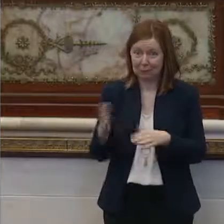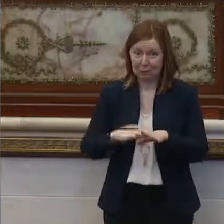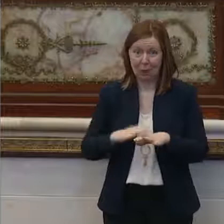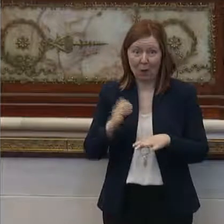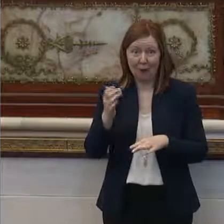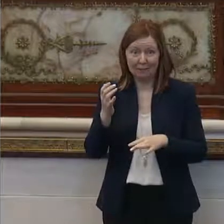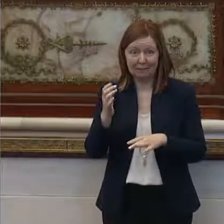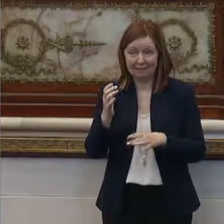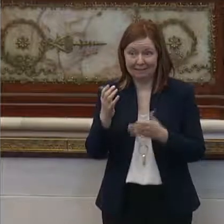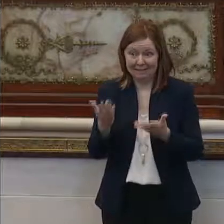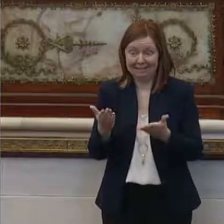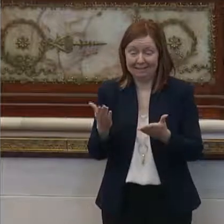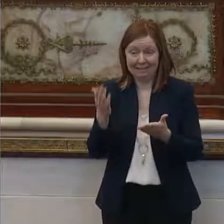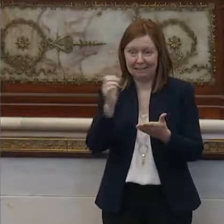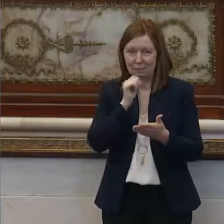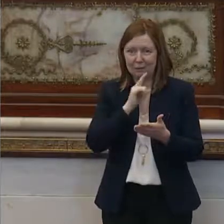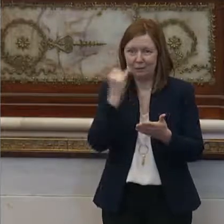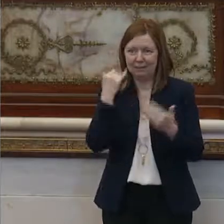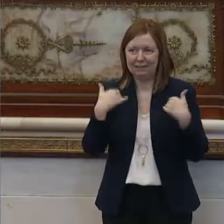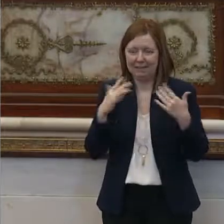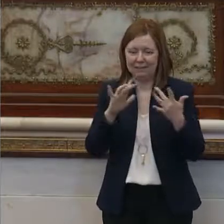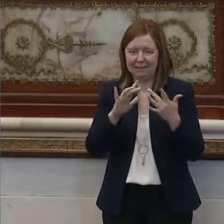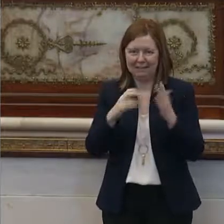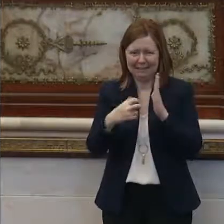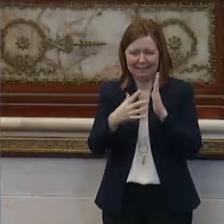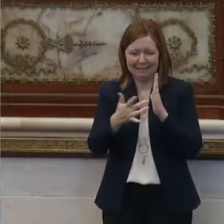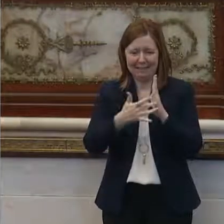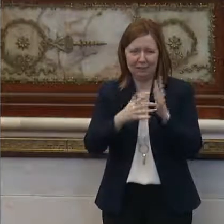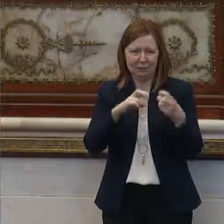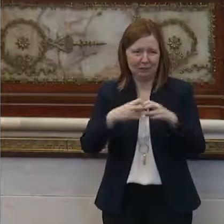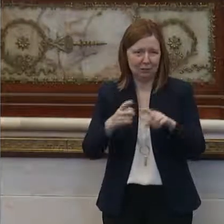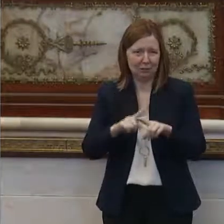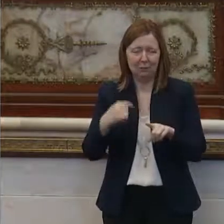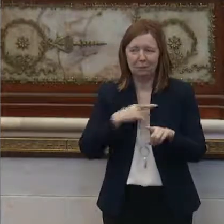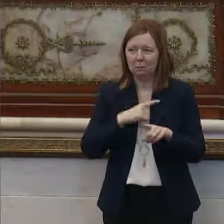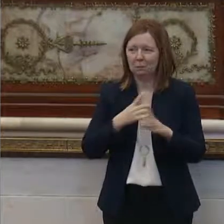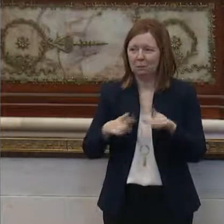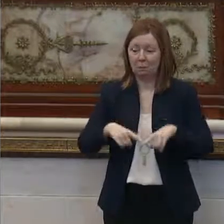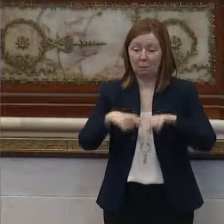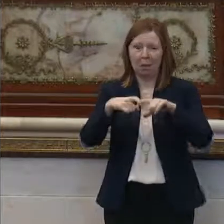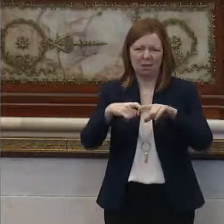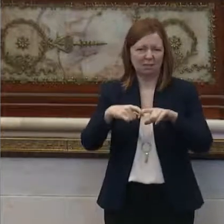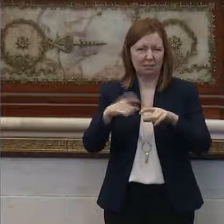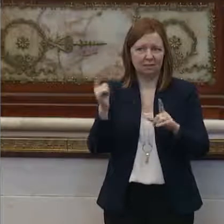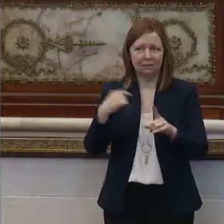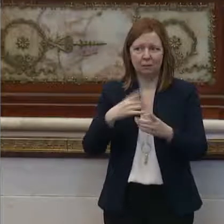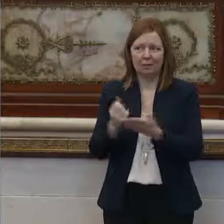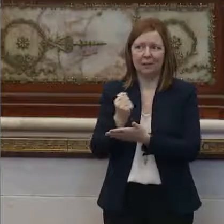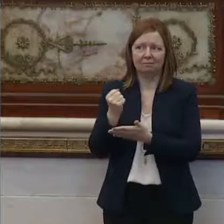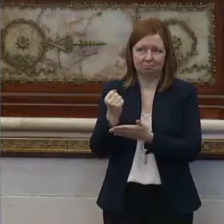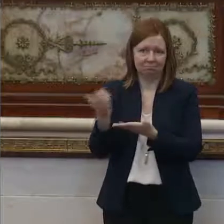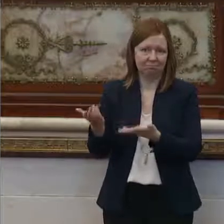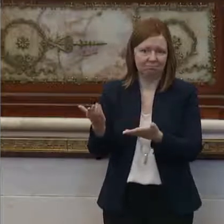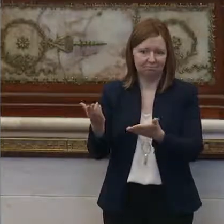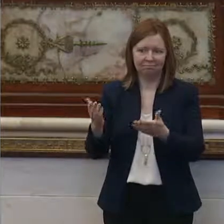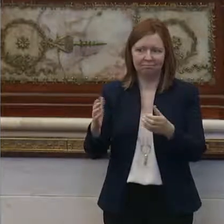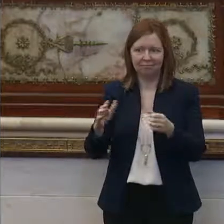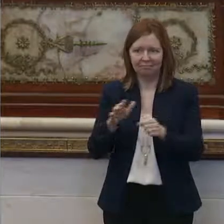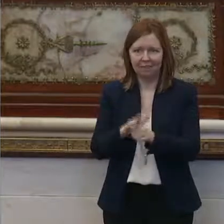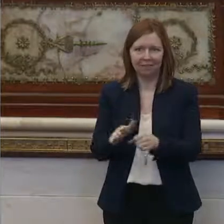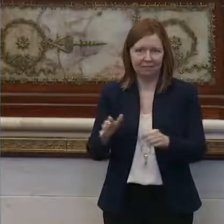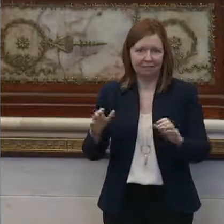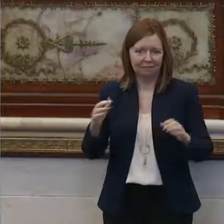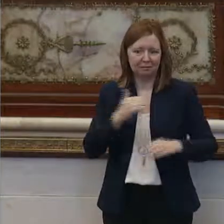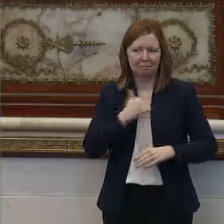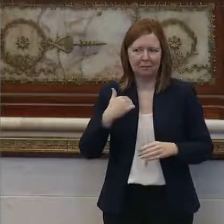line, so I'm not sure if he's having technical difficulties, but we will pause the proceedings until we get a quorum. Madam Clerk,